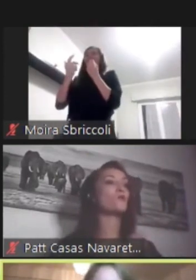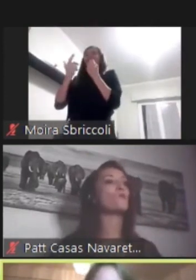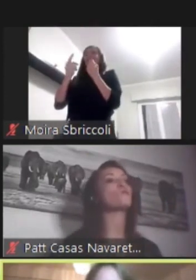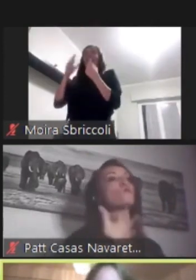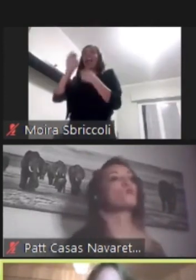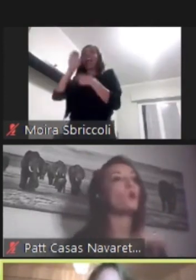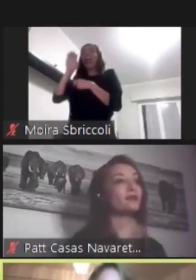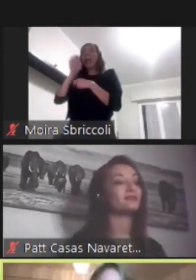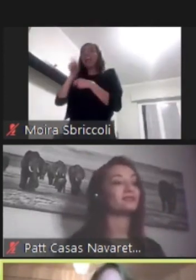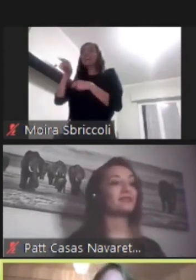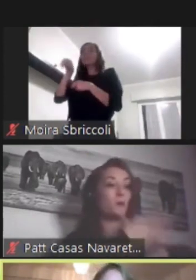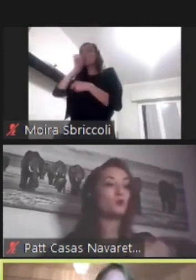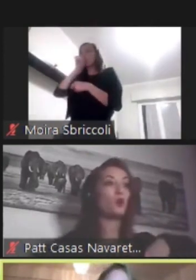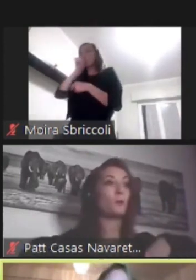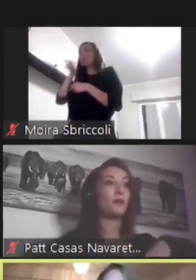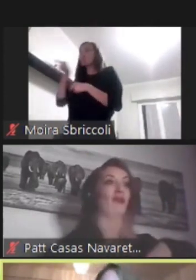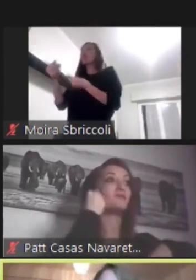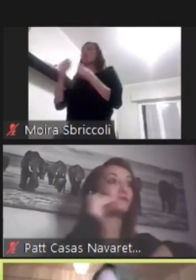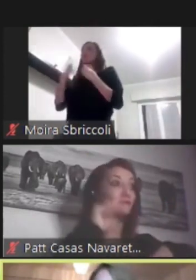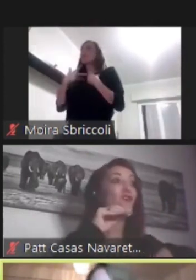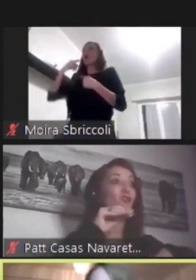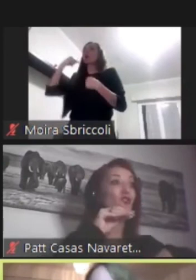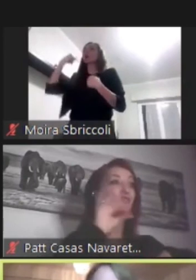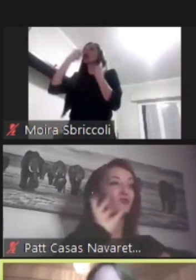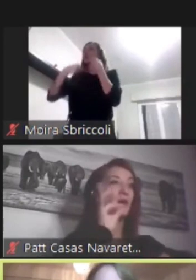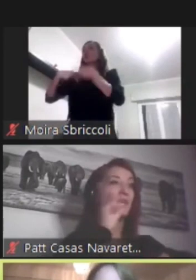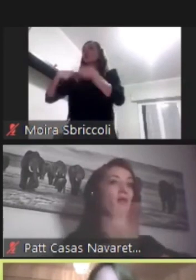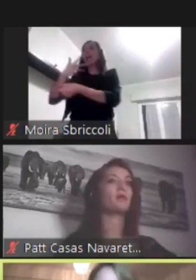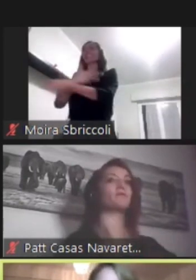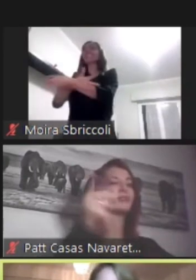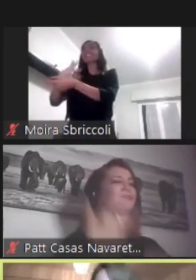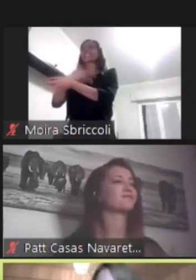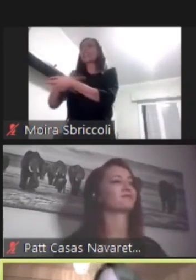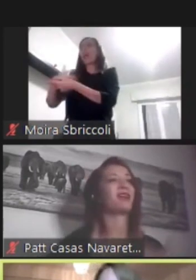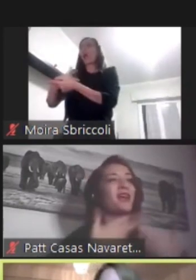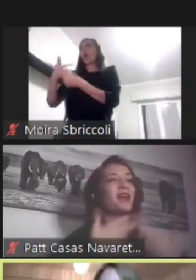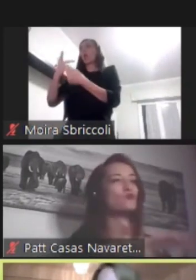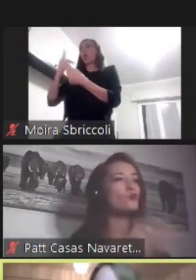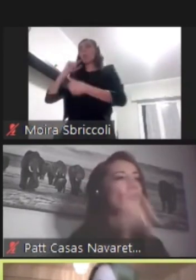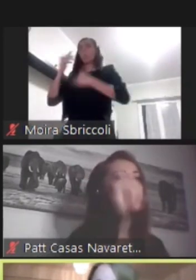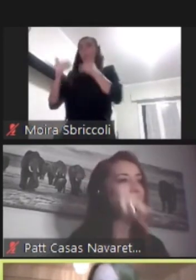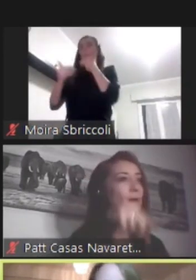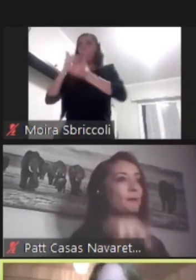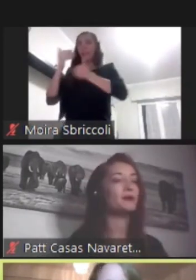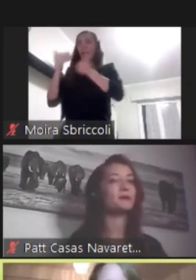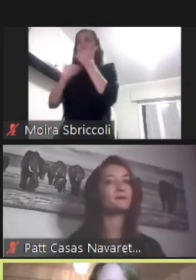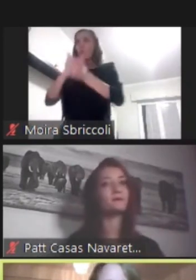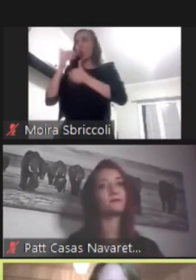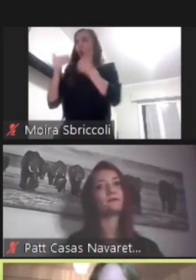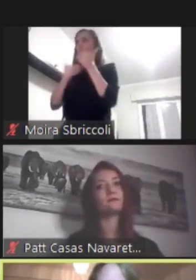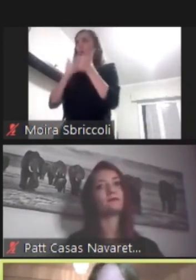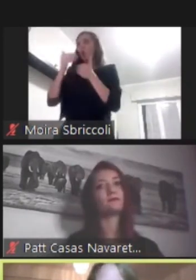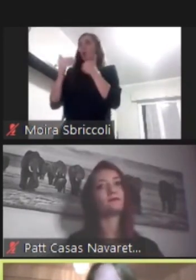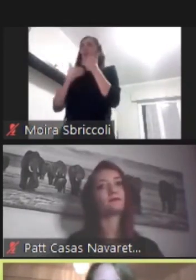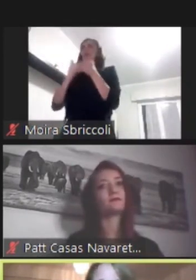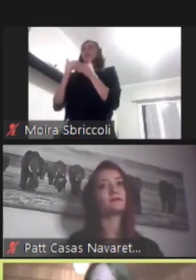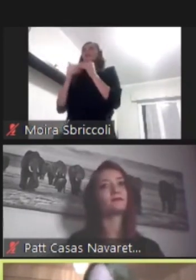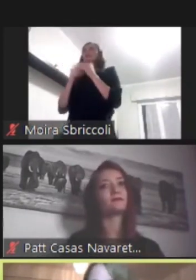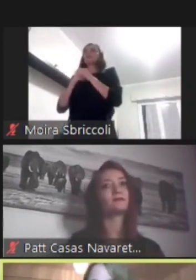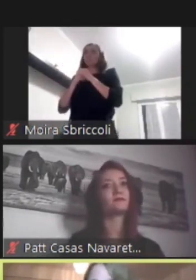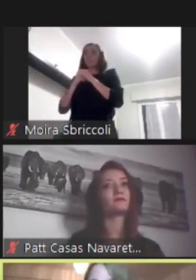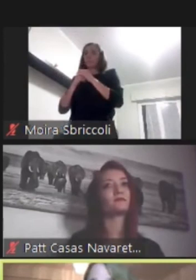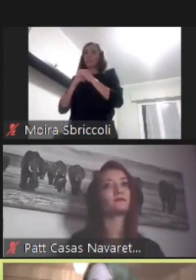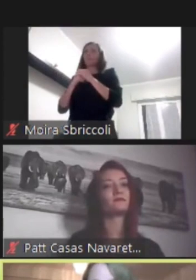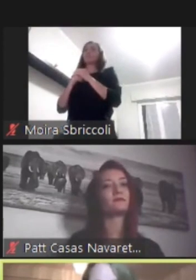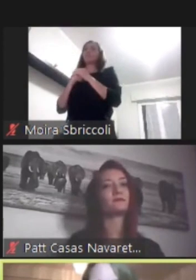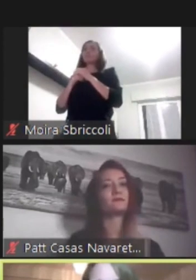packed with vitamin C. And vitamin C, as we know, is required for the